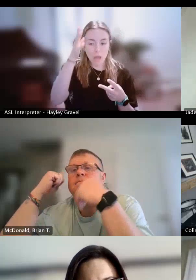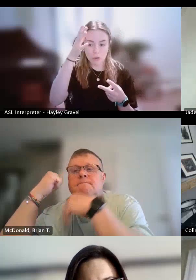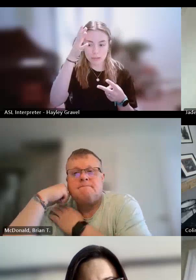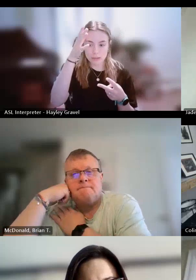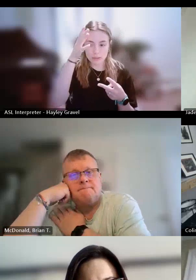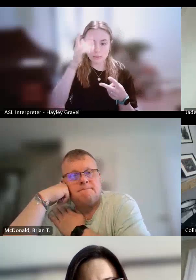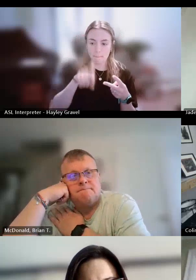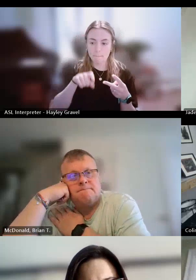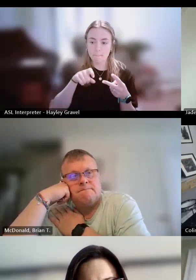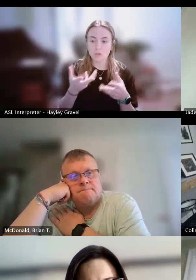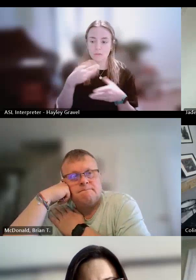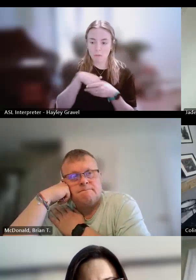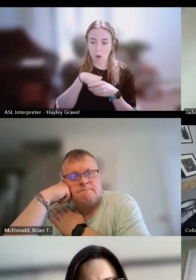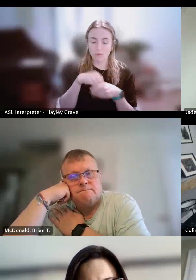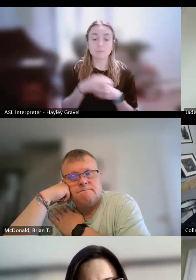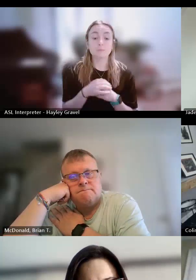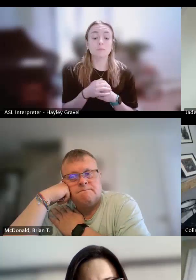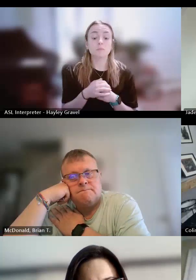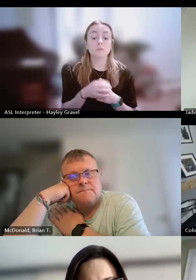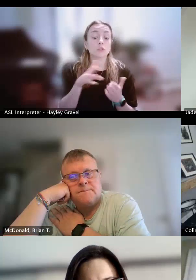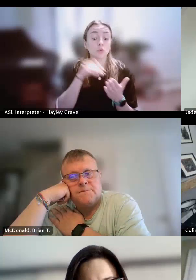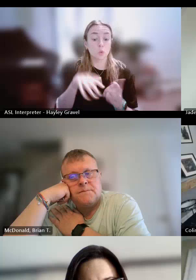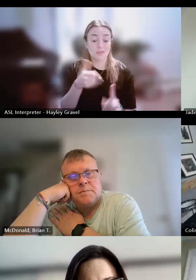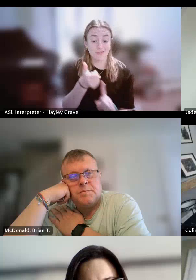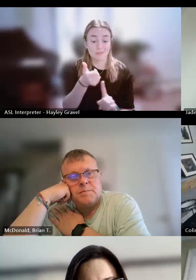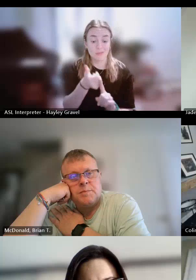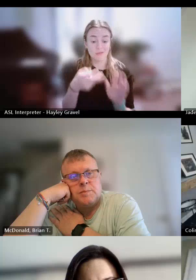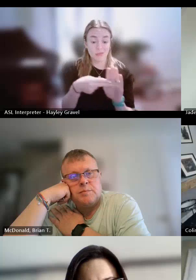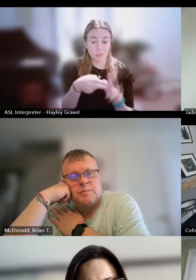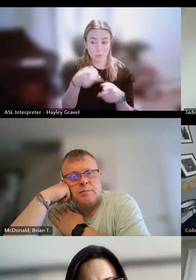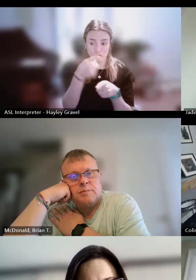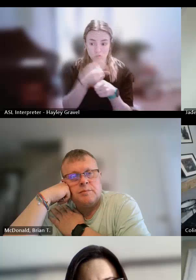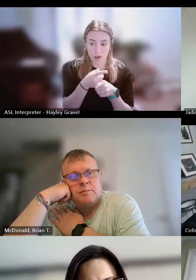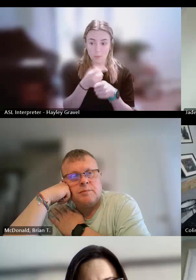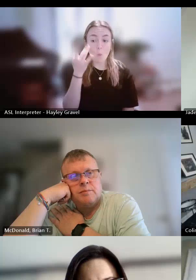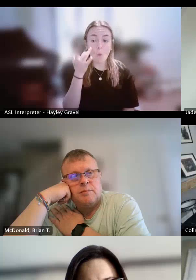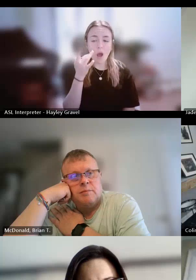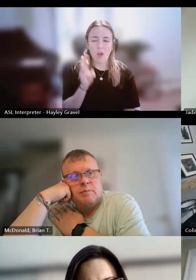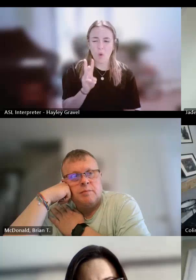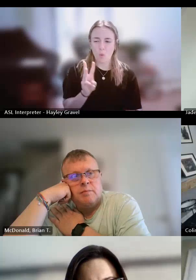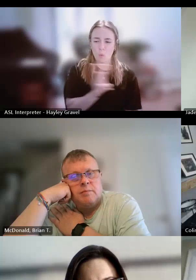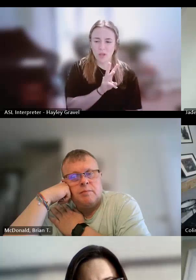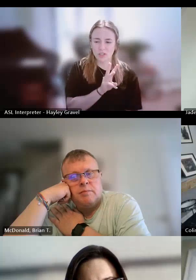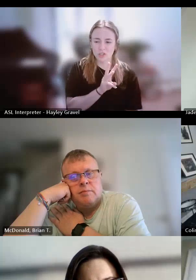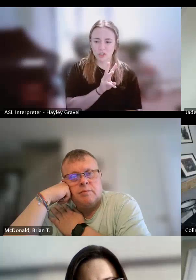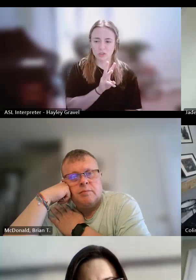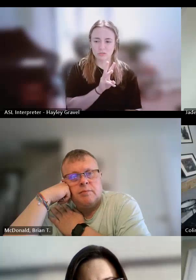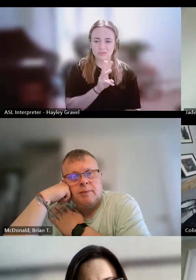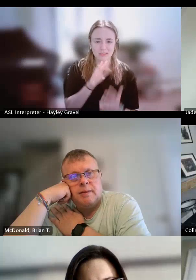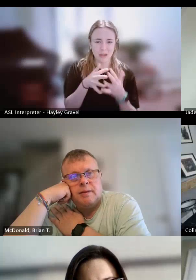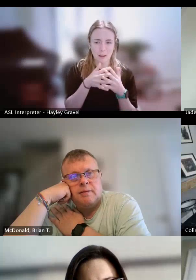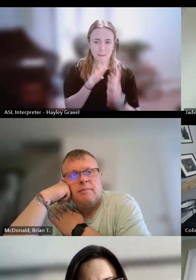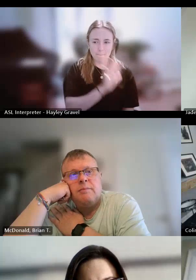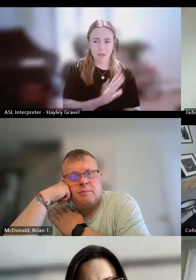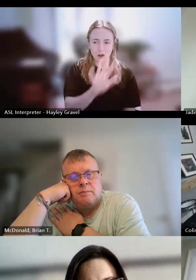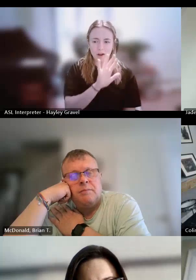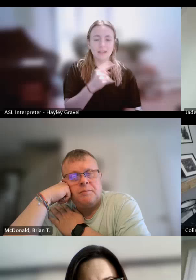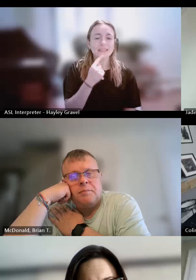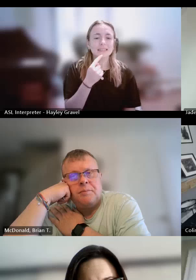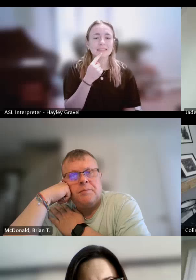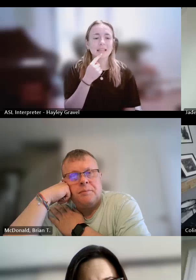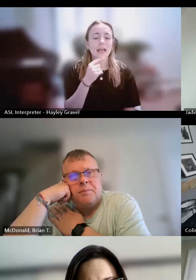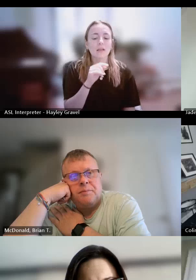actually labeling the students correctly. So I did find that a lot of places out west are now labeling these students as emergent bilinguals because it